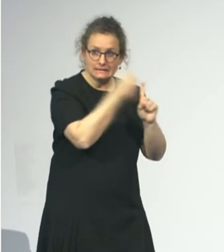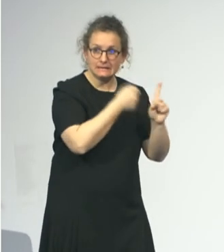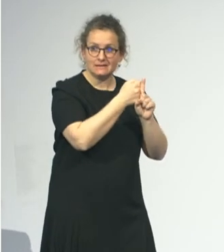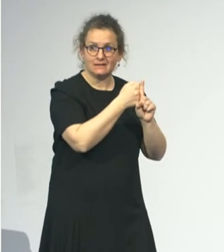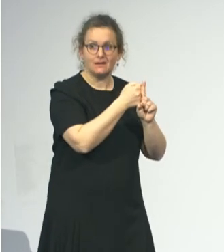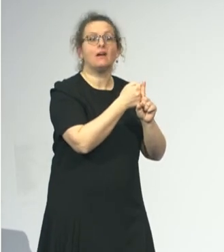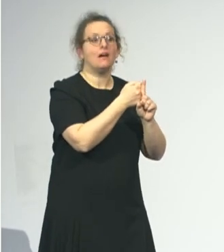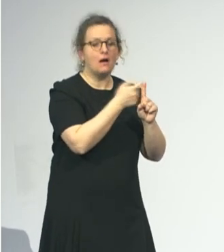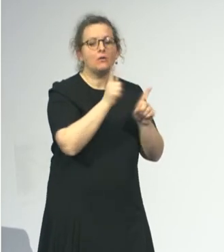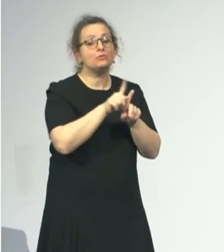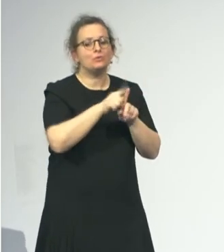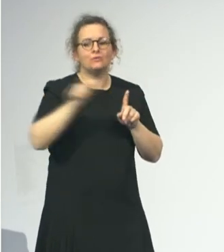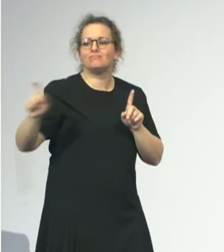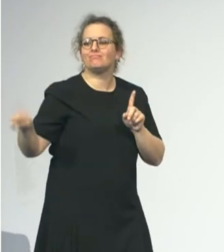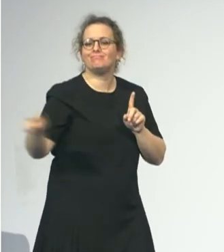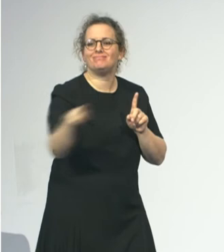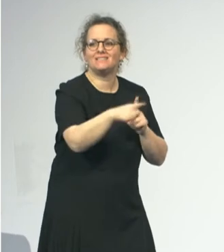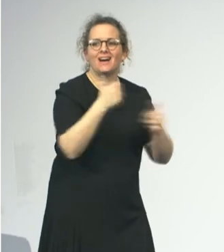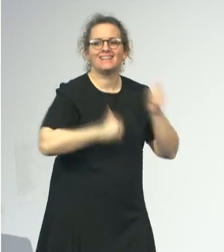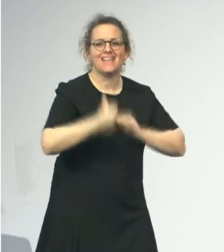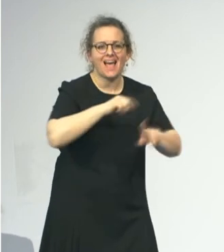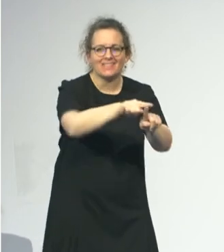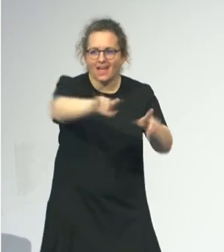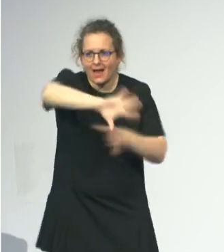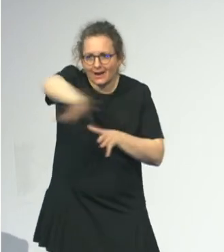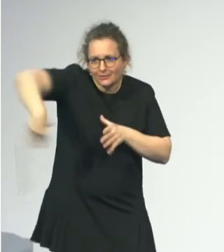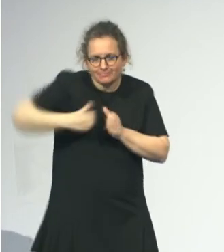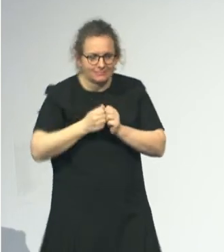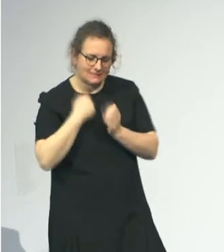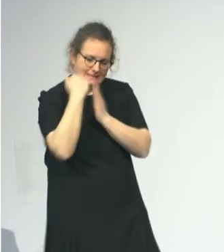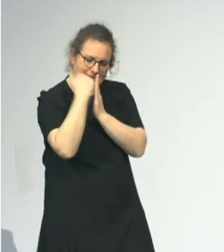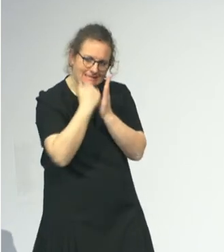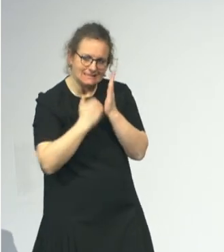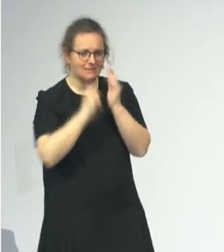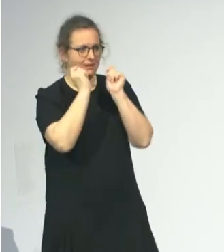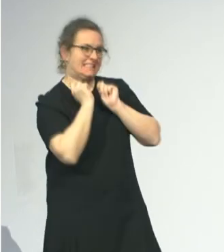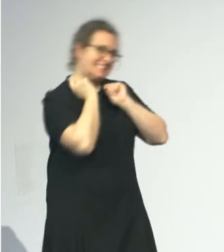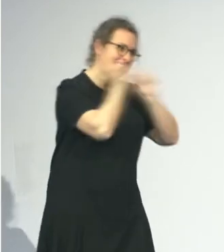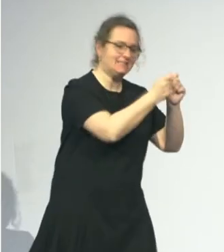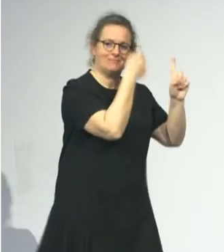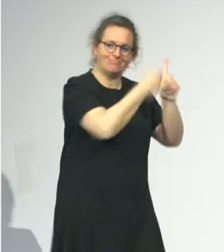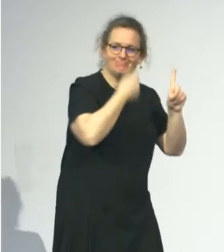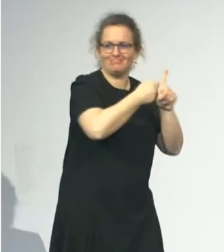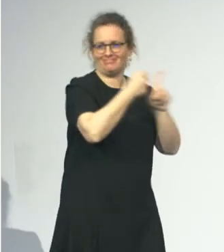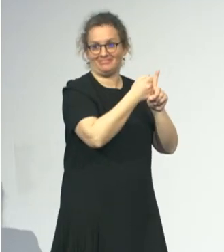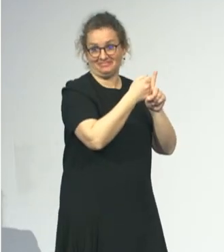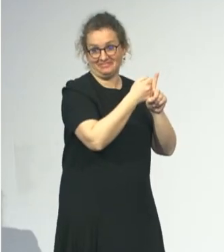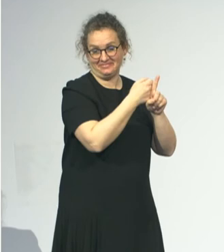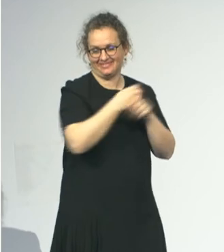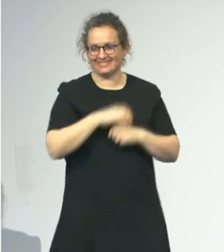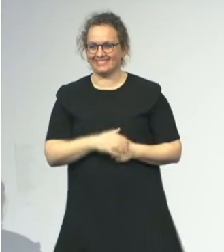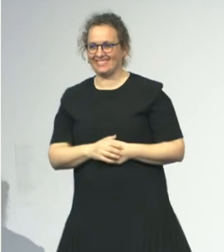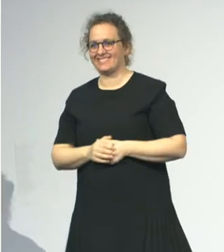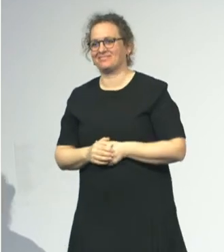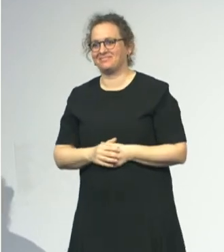day, accessible normal theater. They discovered it many times after, later on. Yeah. But